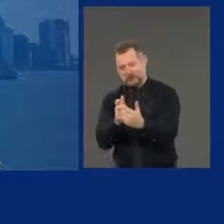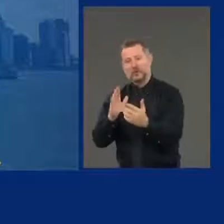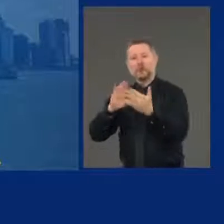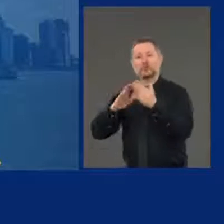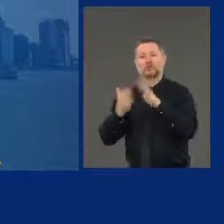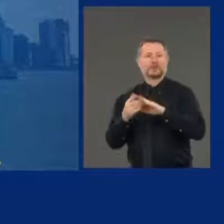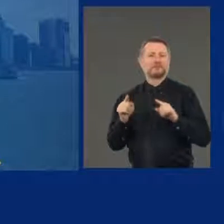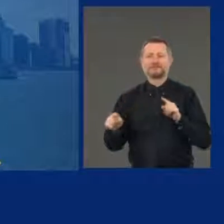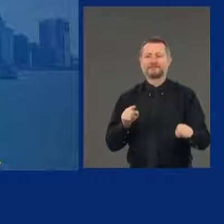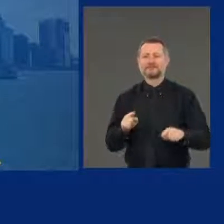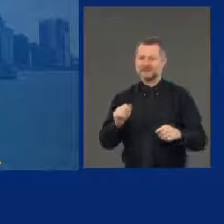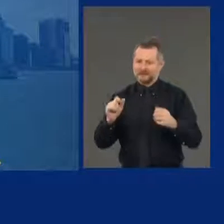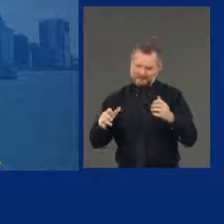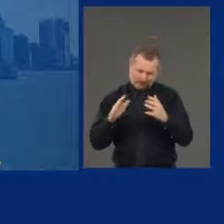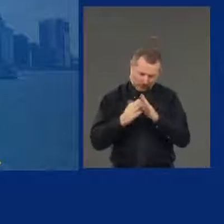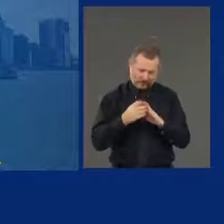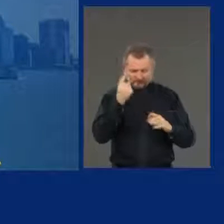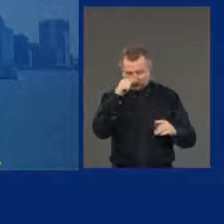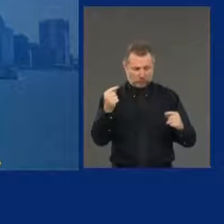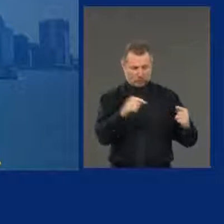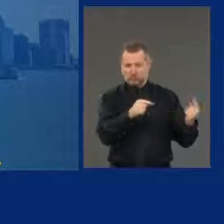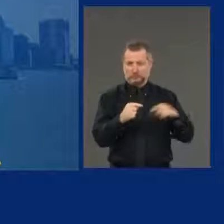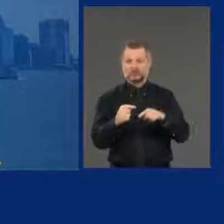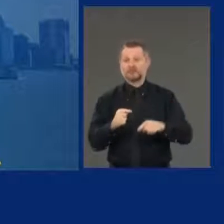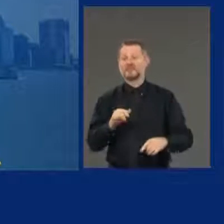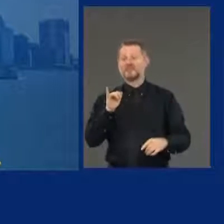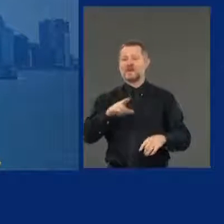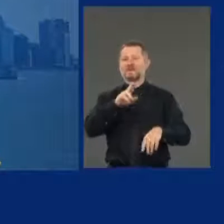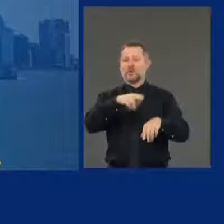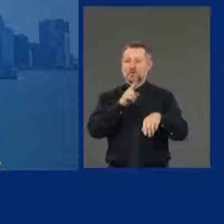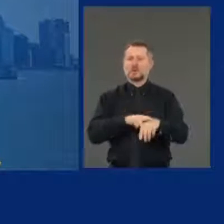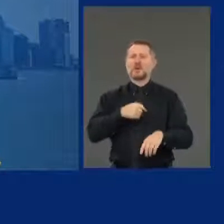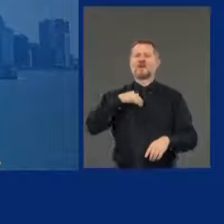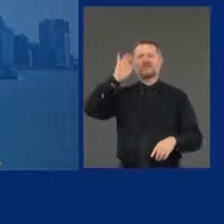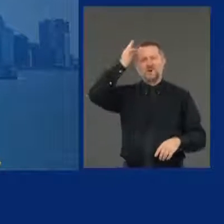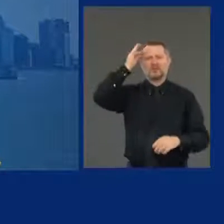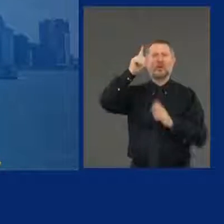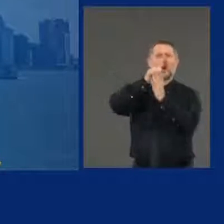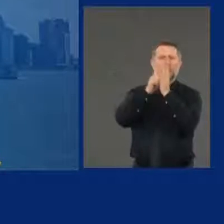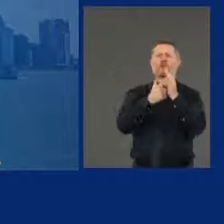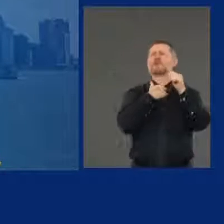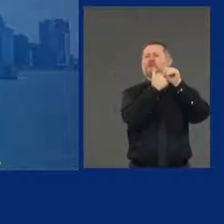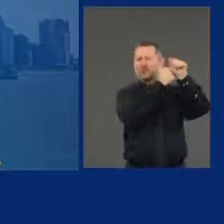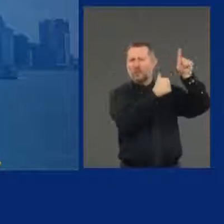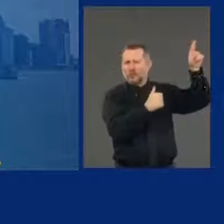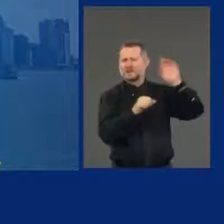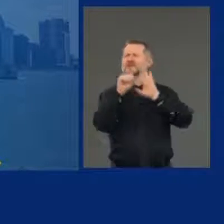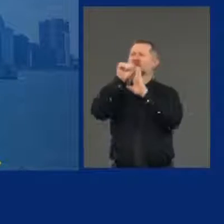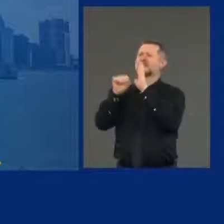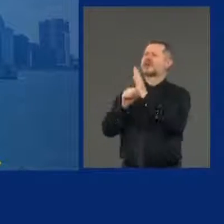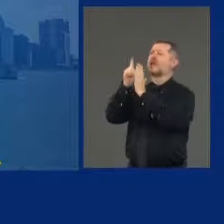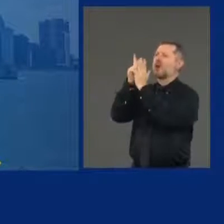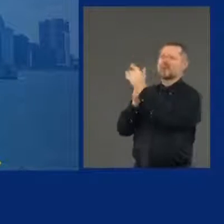for them. You have federal laws and state laws that have minimum standards on police, but then it's up to the